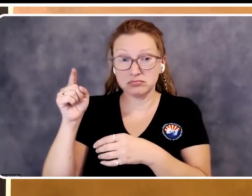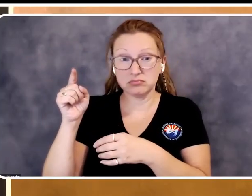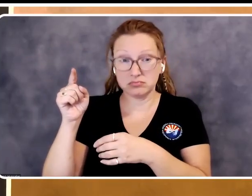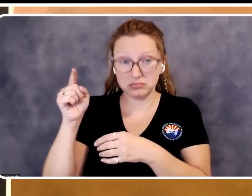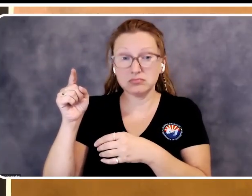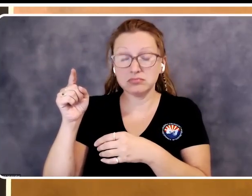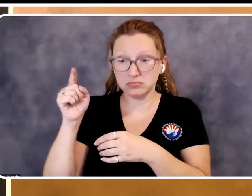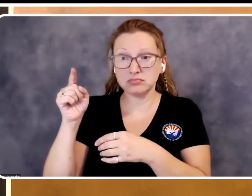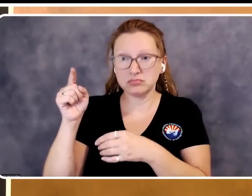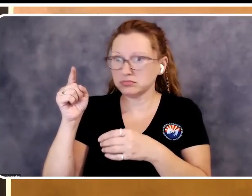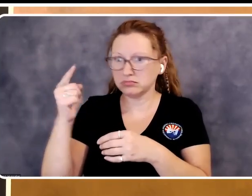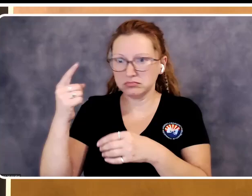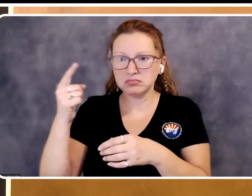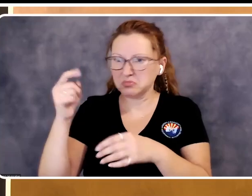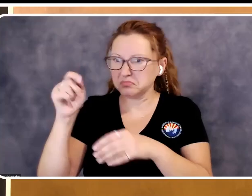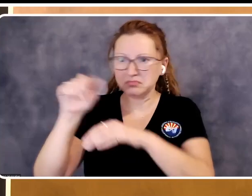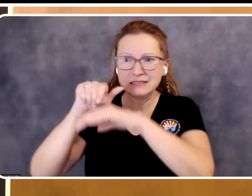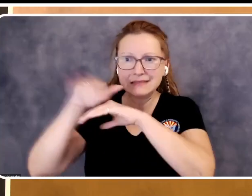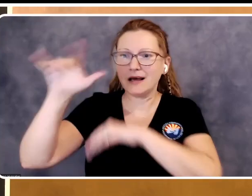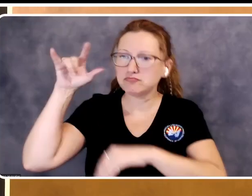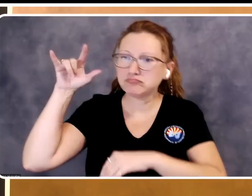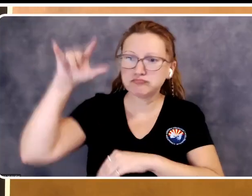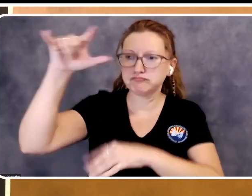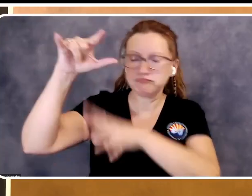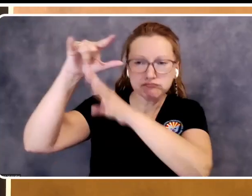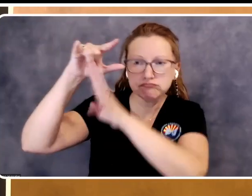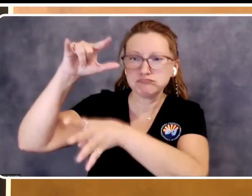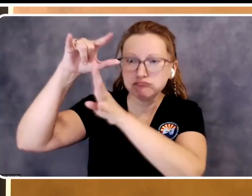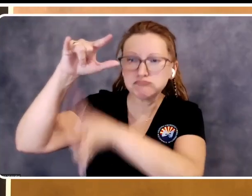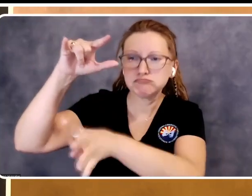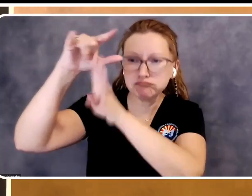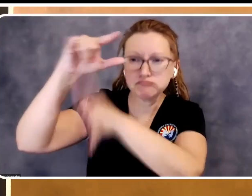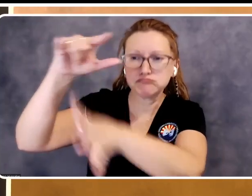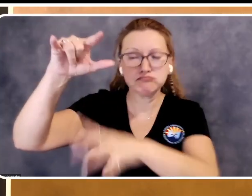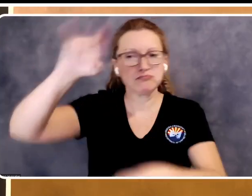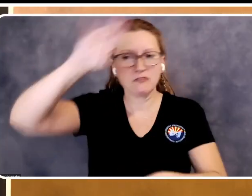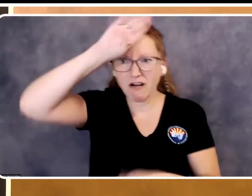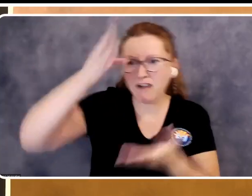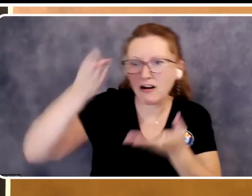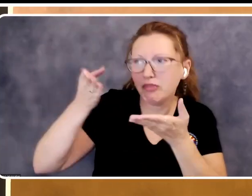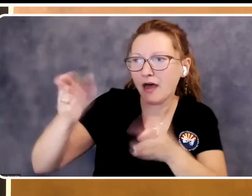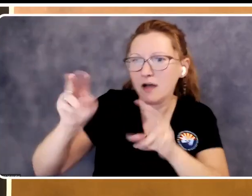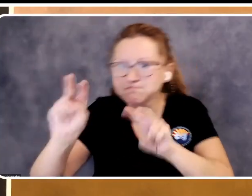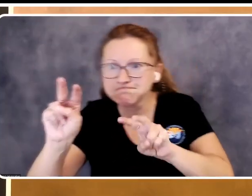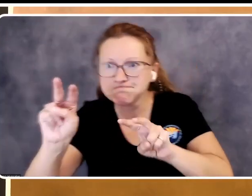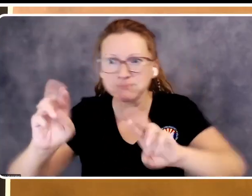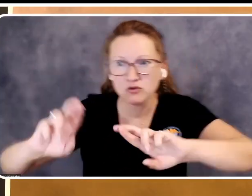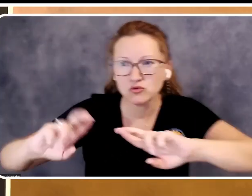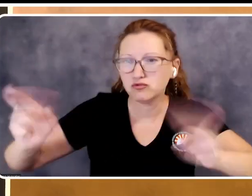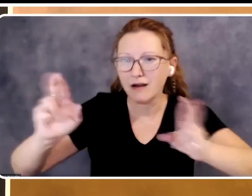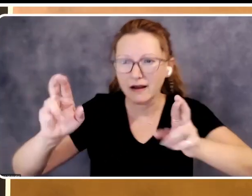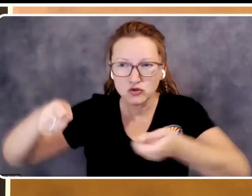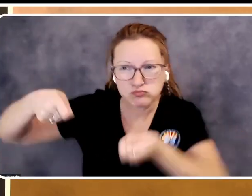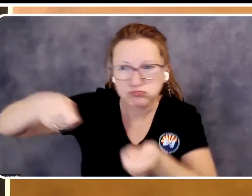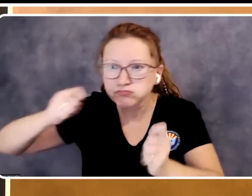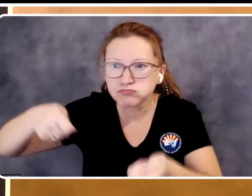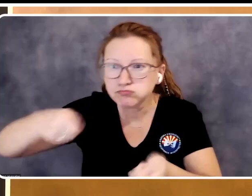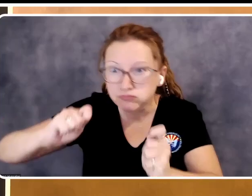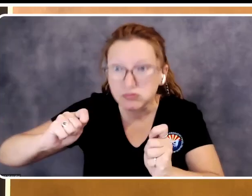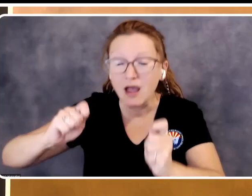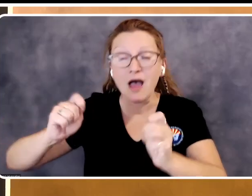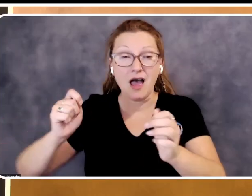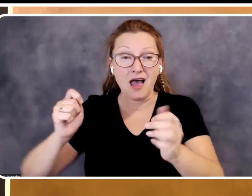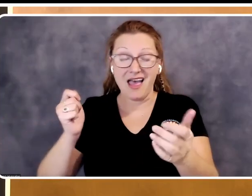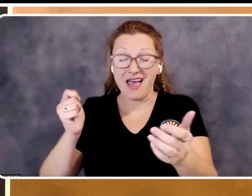lot of air resources on that, a lot of fixed wing support. Got the crews, everybody poised on that dozer line, and right